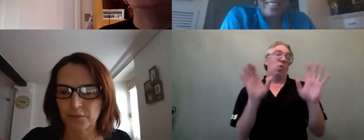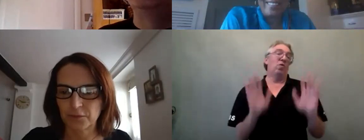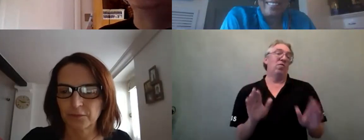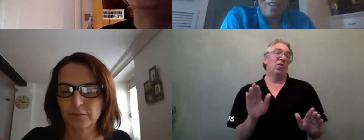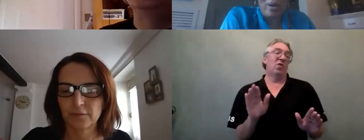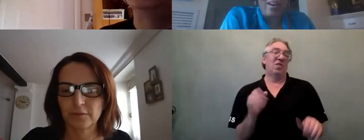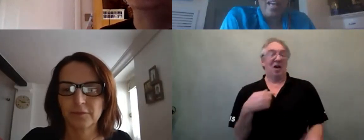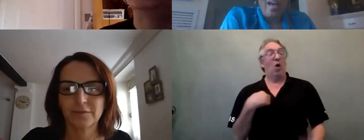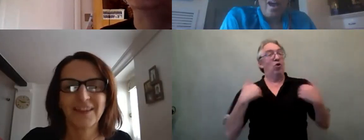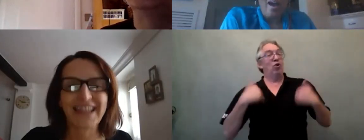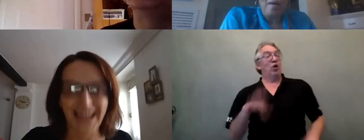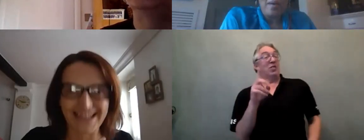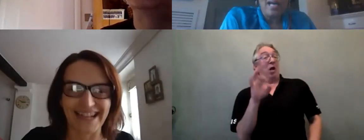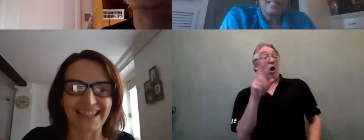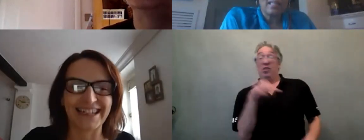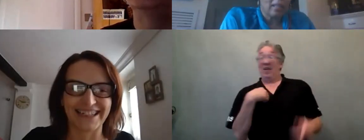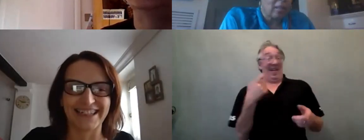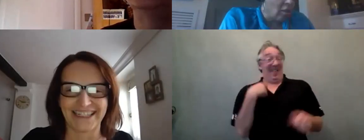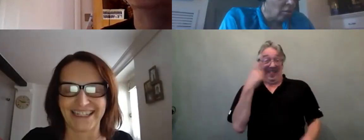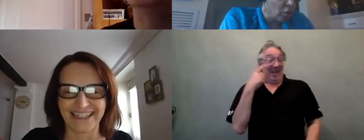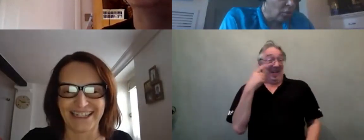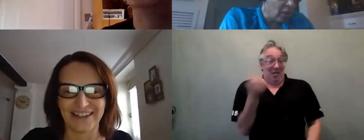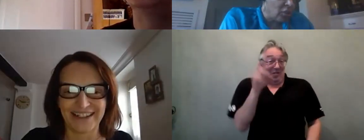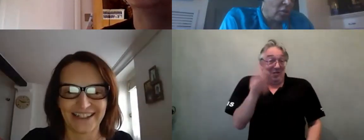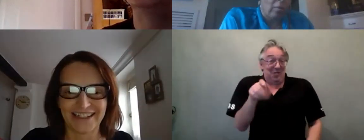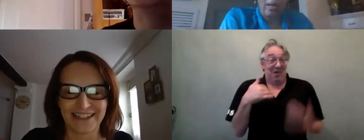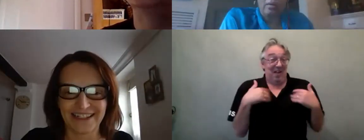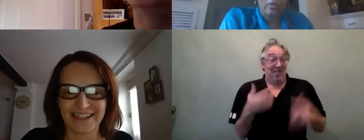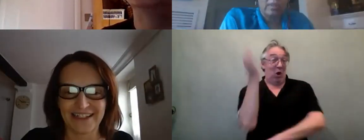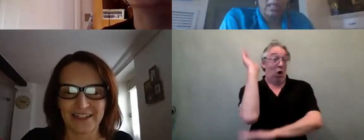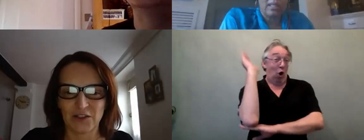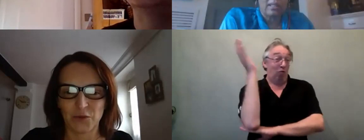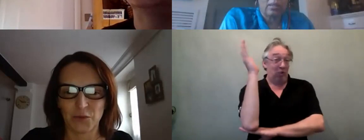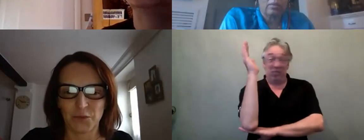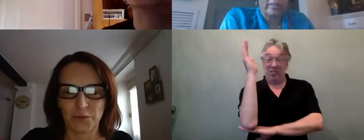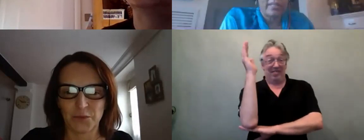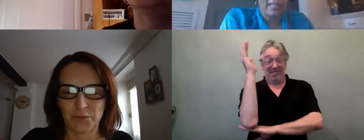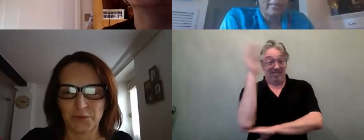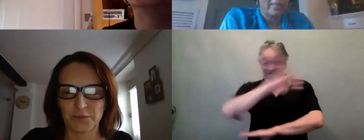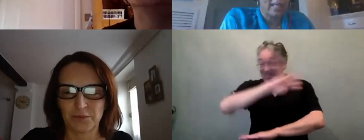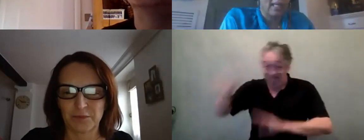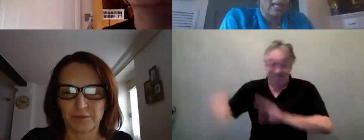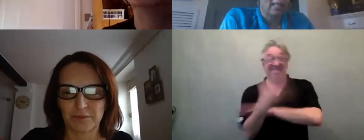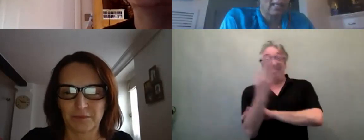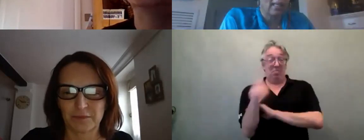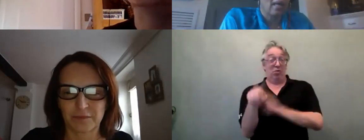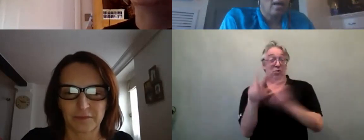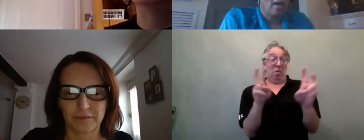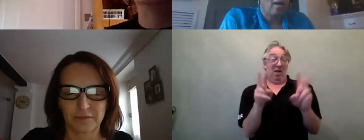a whole session on that part. Yeah. I think, to the issue around who are the key stakeholders, as I was saying,